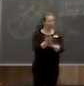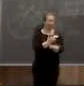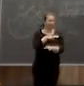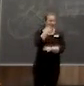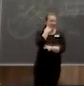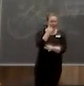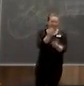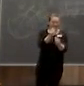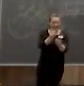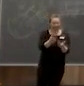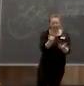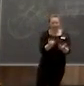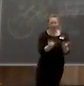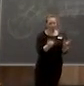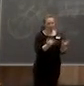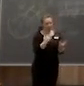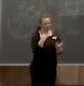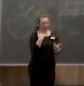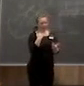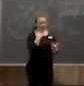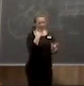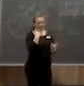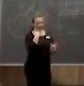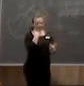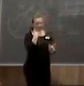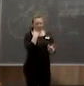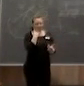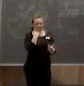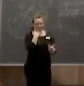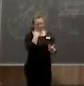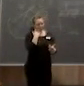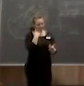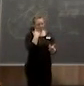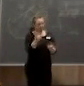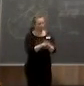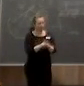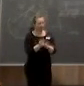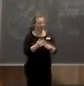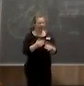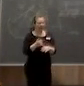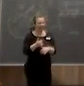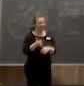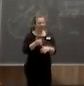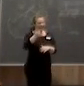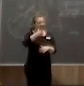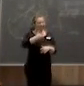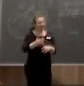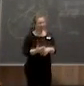been taught, it seems like I have a hierarchical, it's difficult to say,